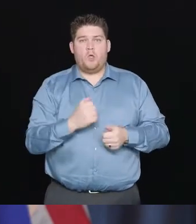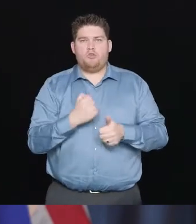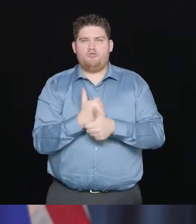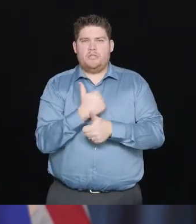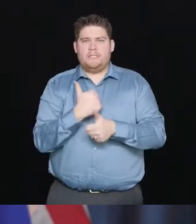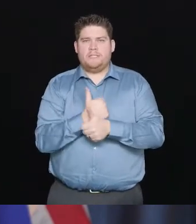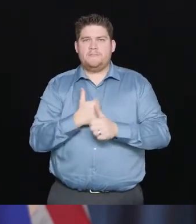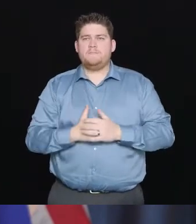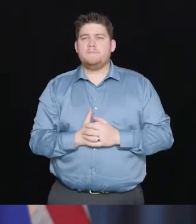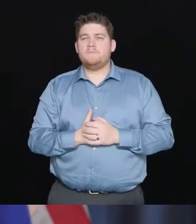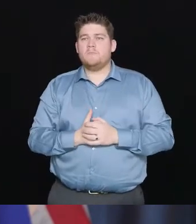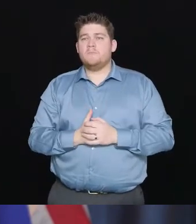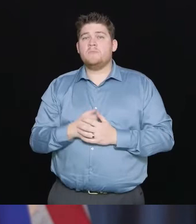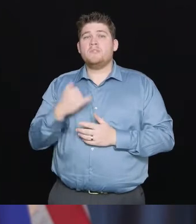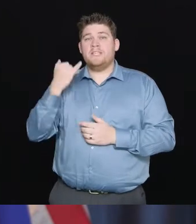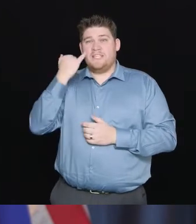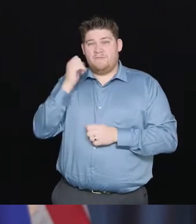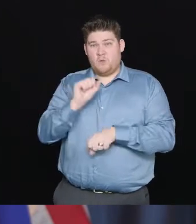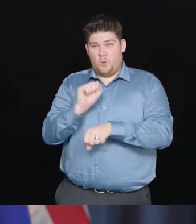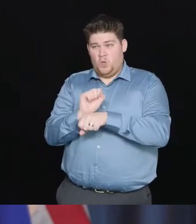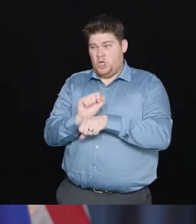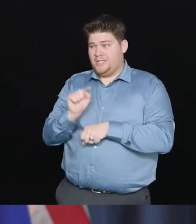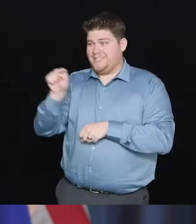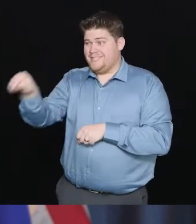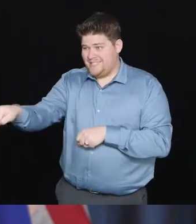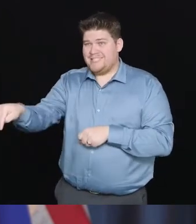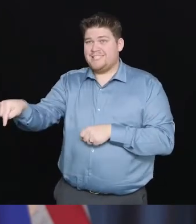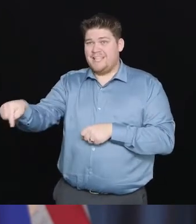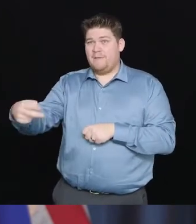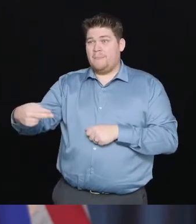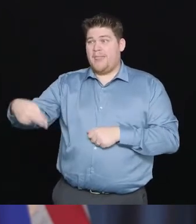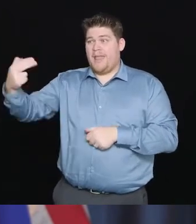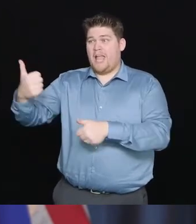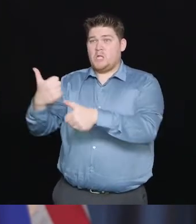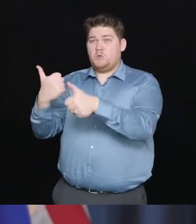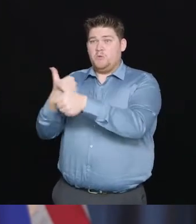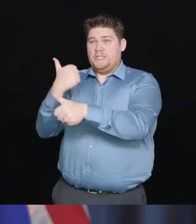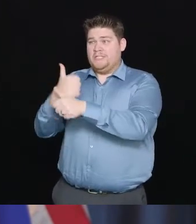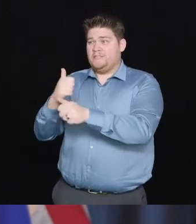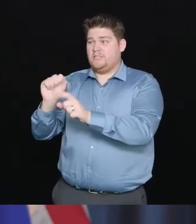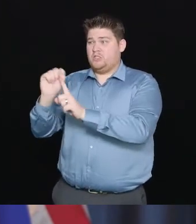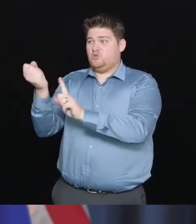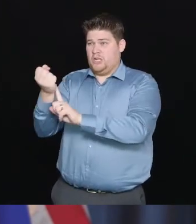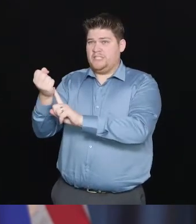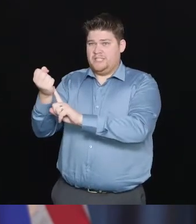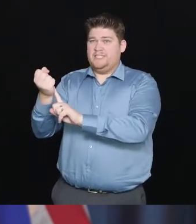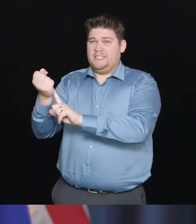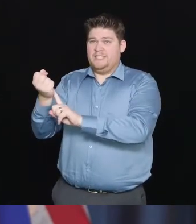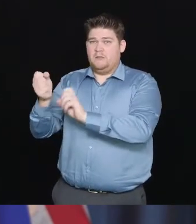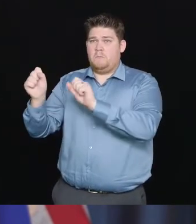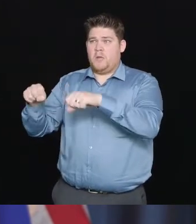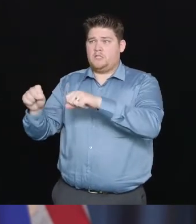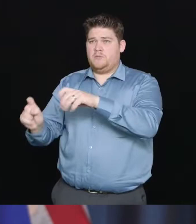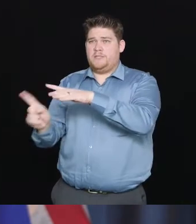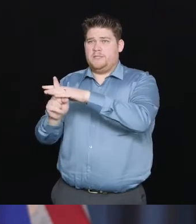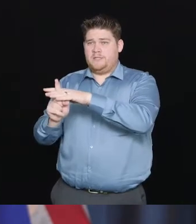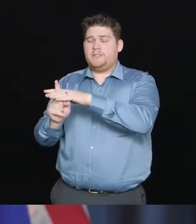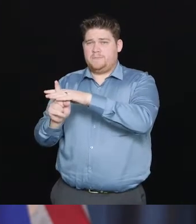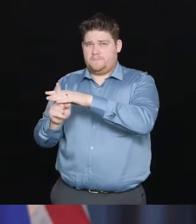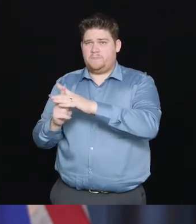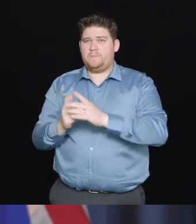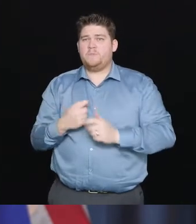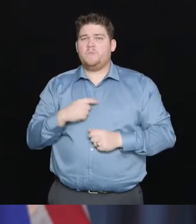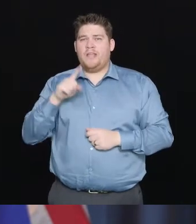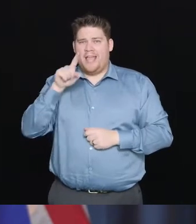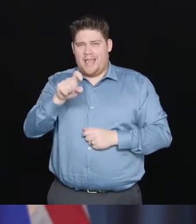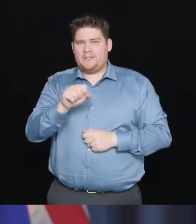are ways of doing that. We've been supporting people. We have some details on how you can try and do that within your home. I know it's an